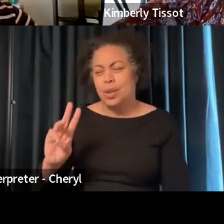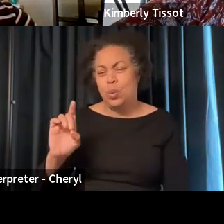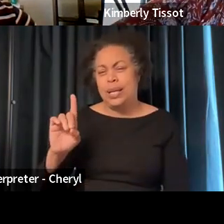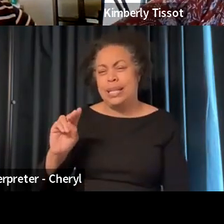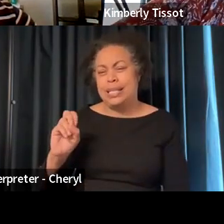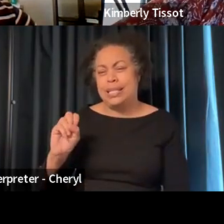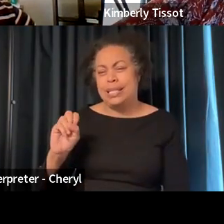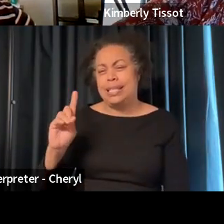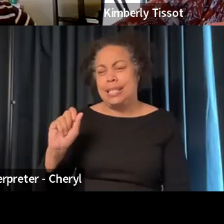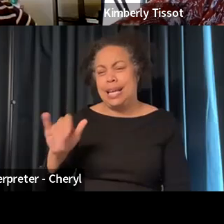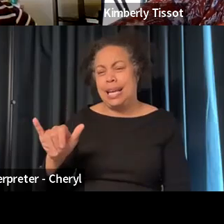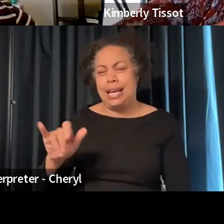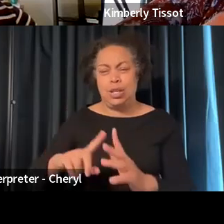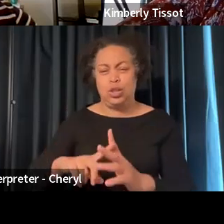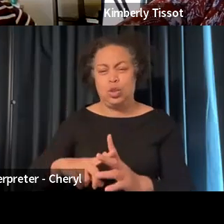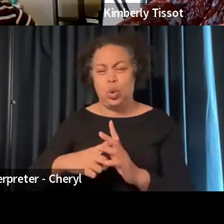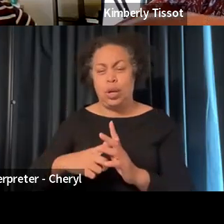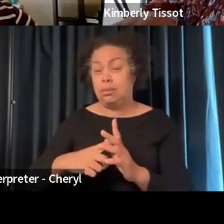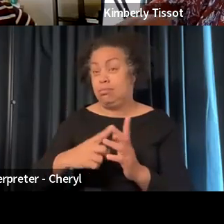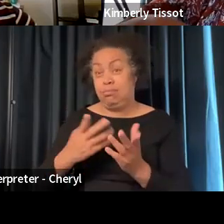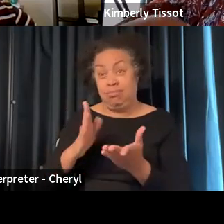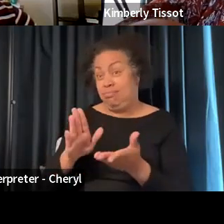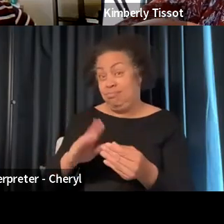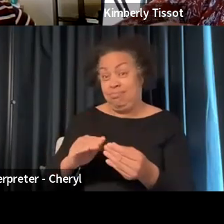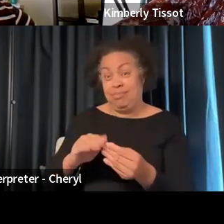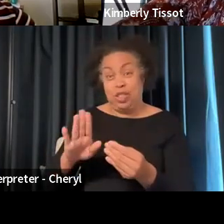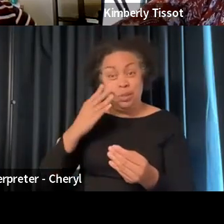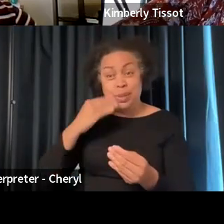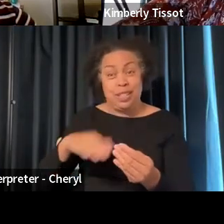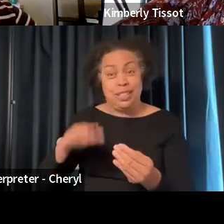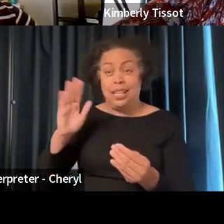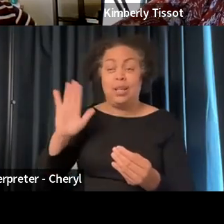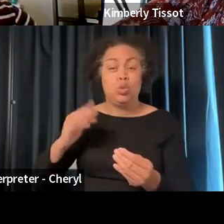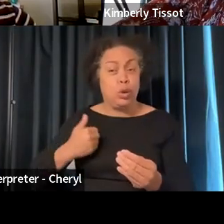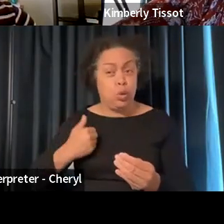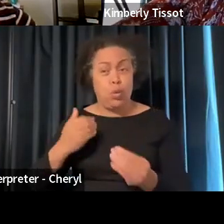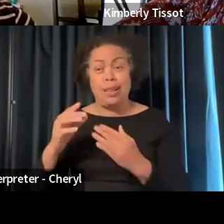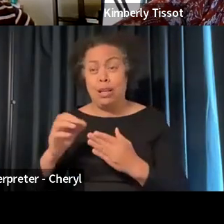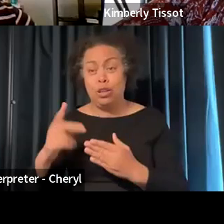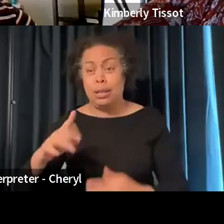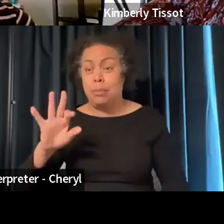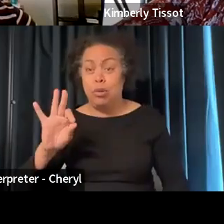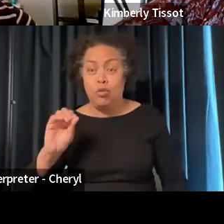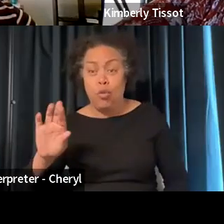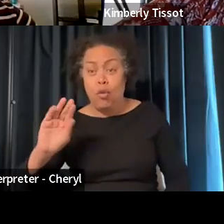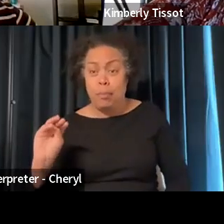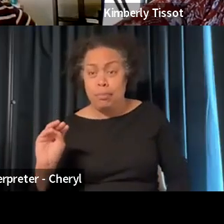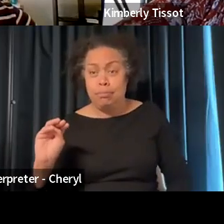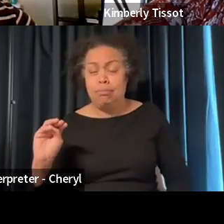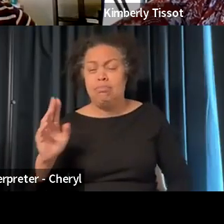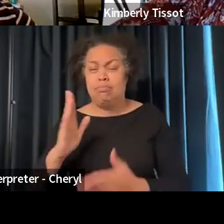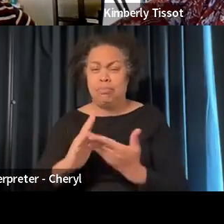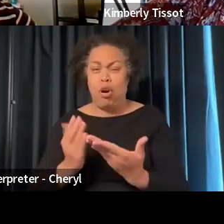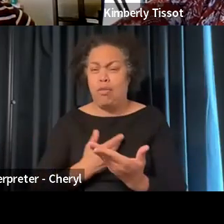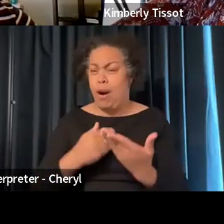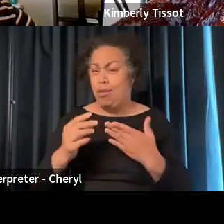as, you know, just like what she said, is she was in the Youth Leadership Forum, was part of our Equip leadership,